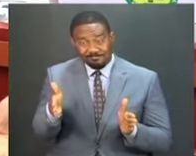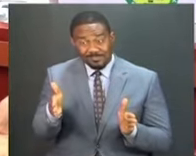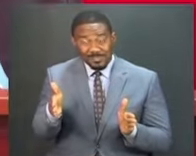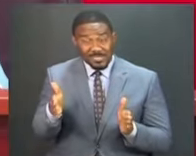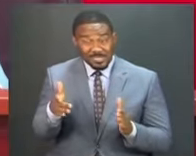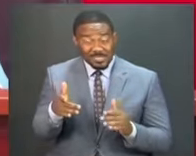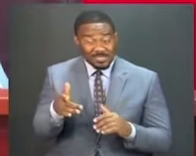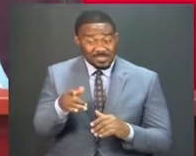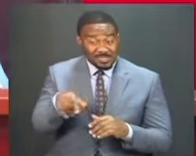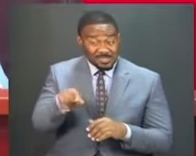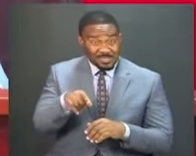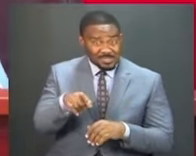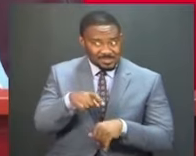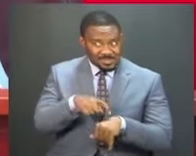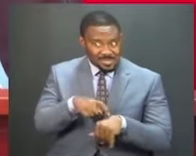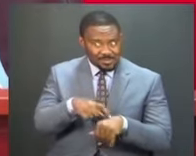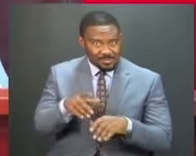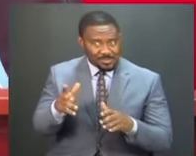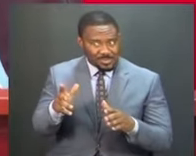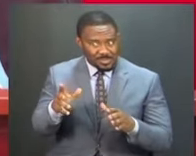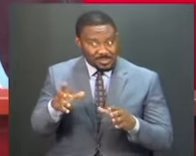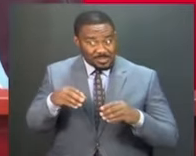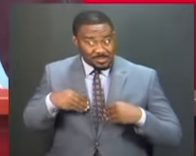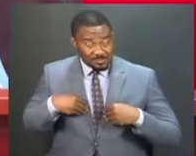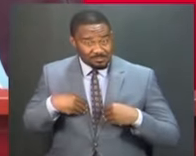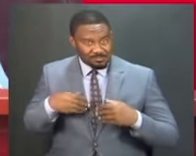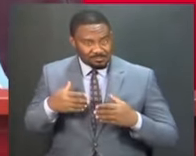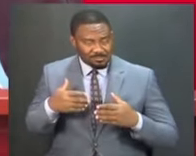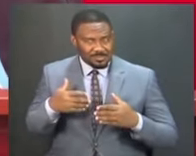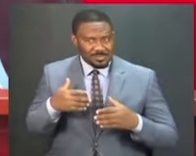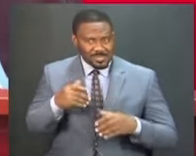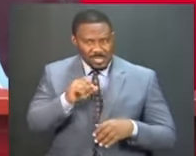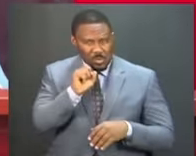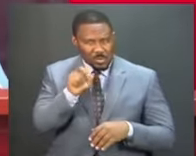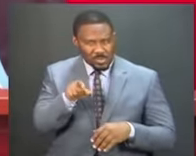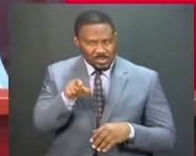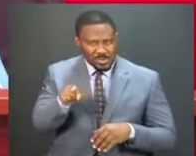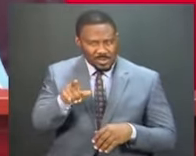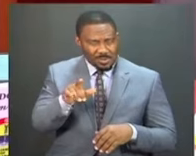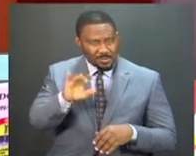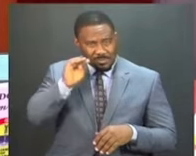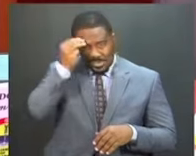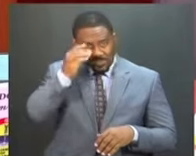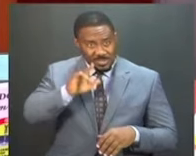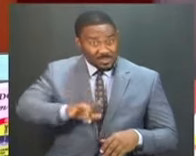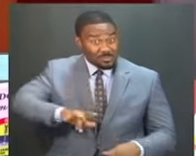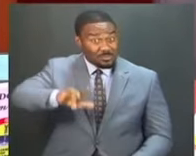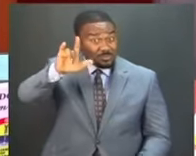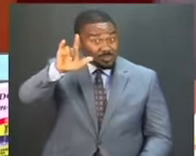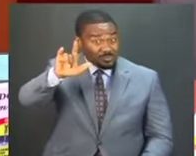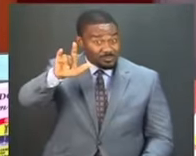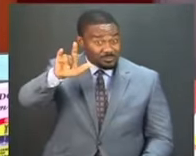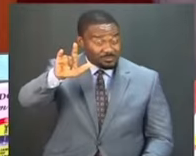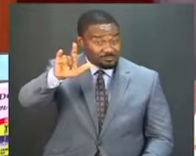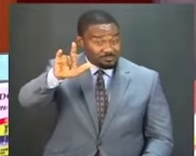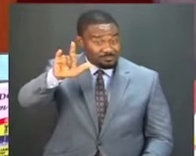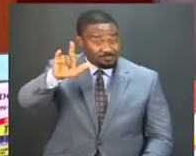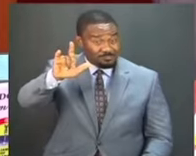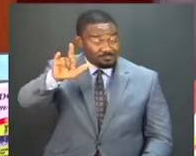received the question, the minister was out of the jurisdiction. And